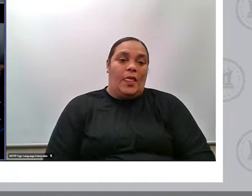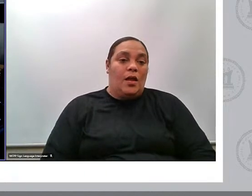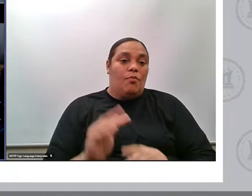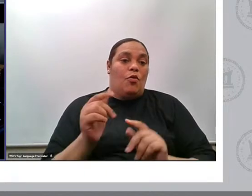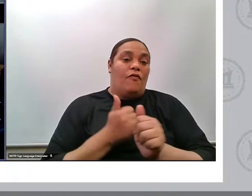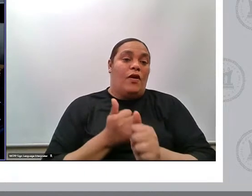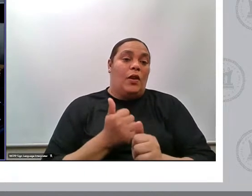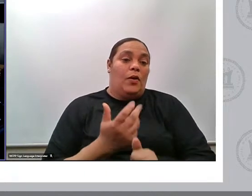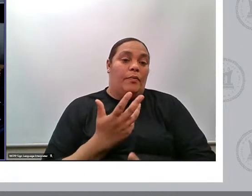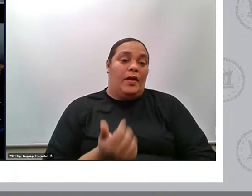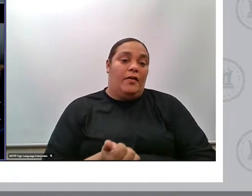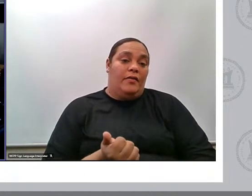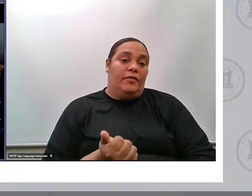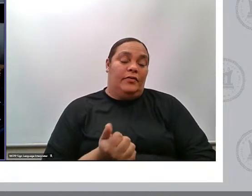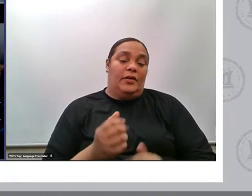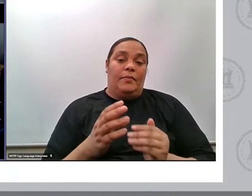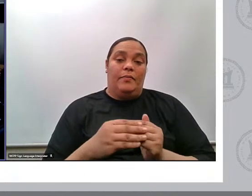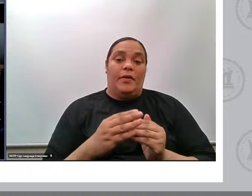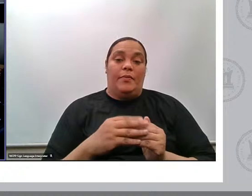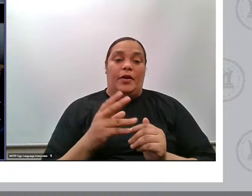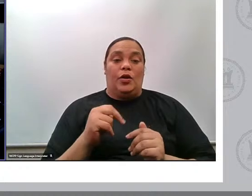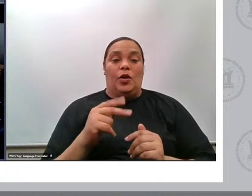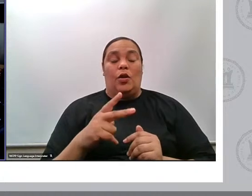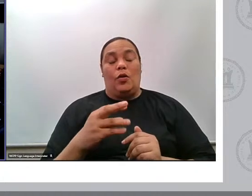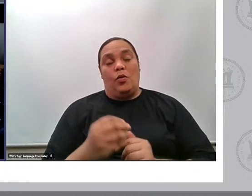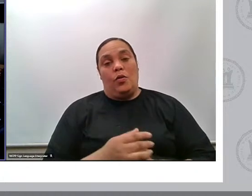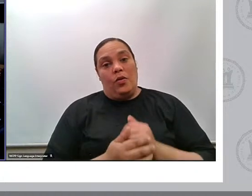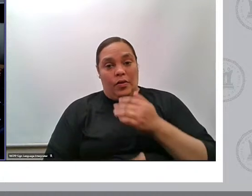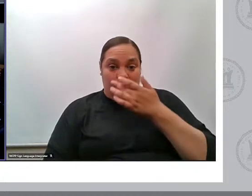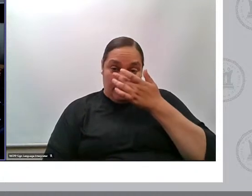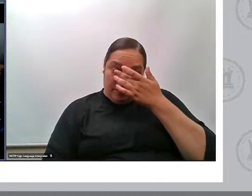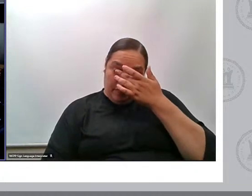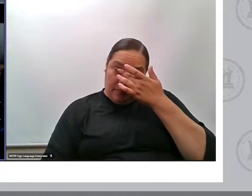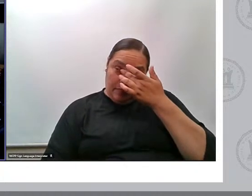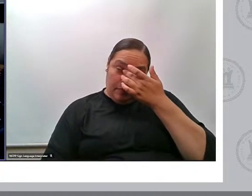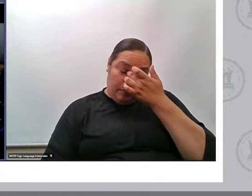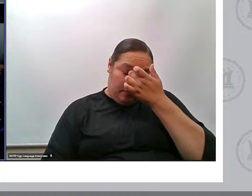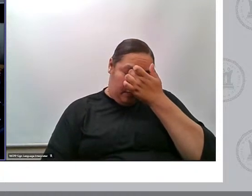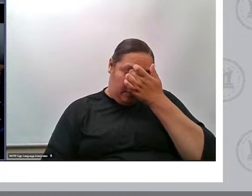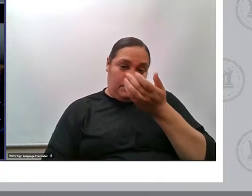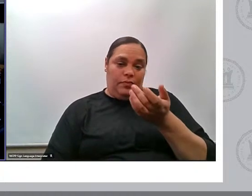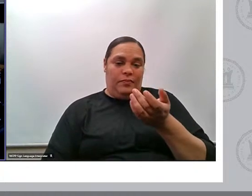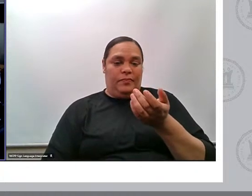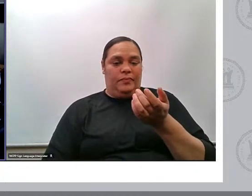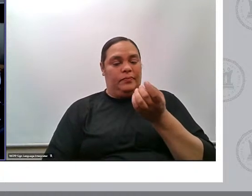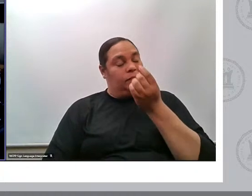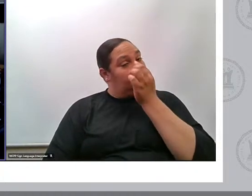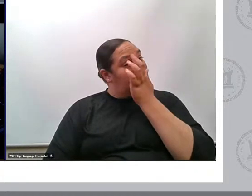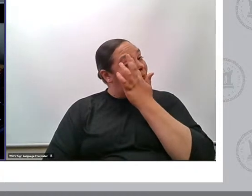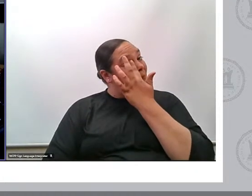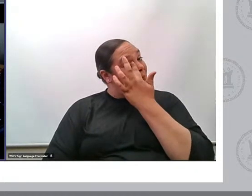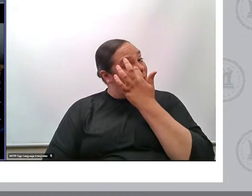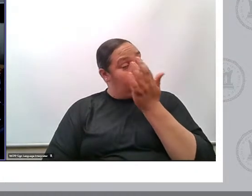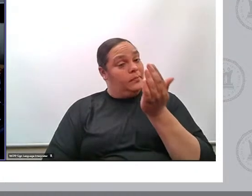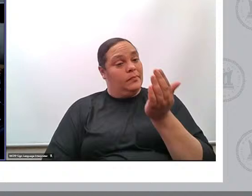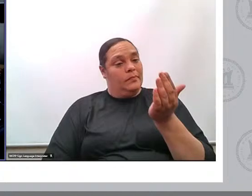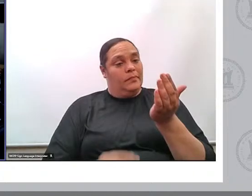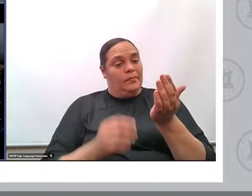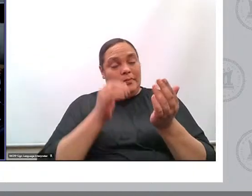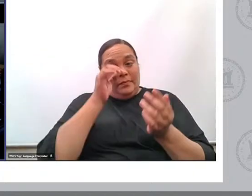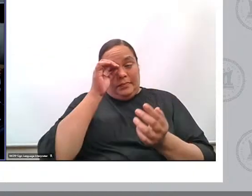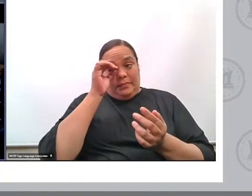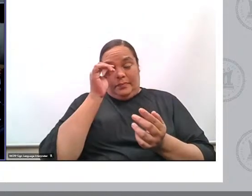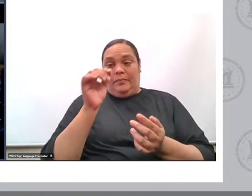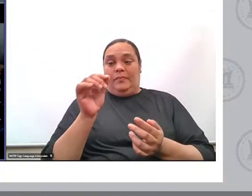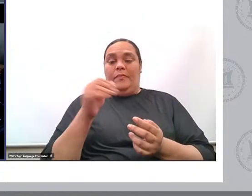there further follow-ups? I recognize Member Mkambocha. Thank you very much, Chairperson. I've got a follow-up question